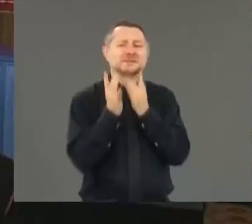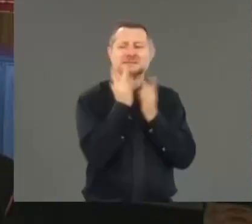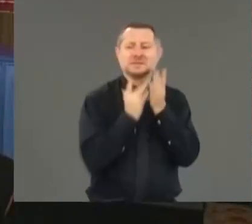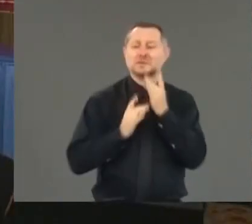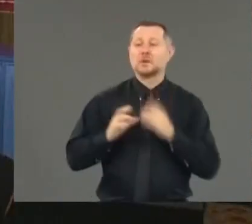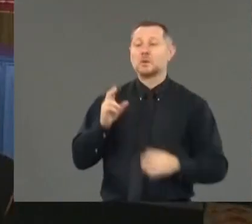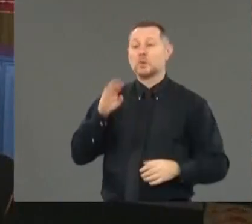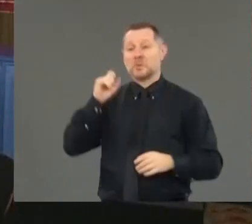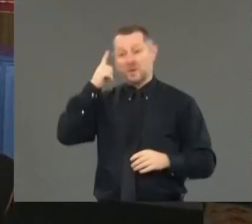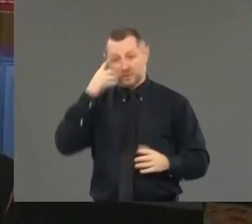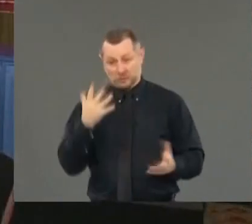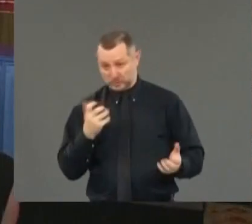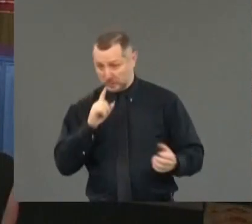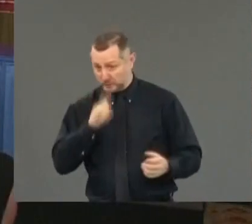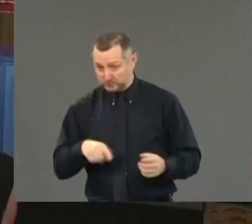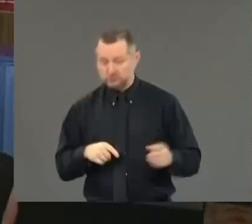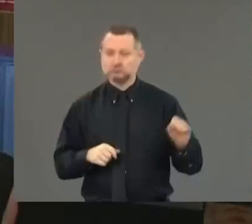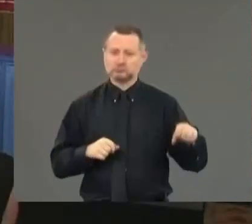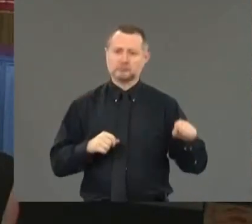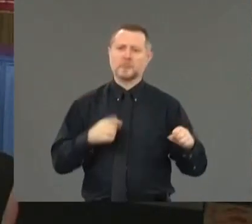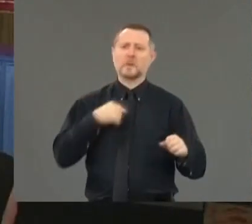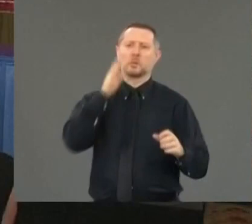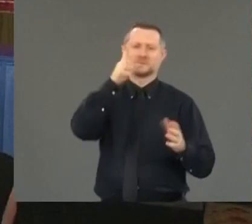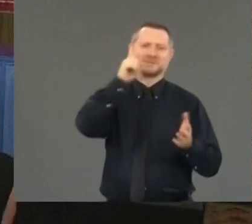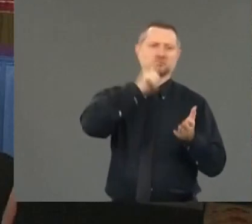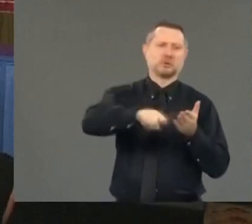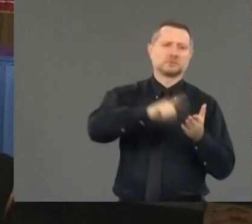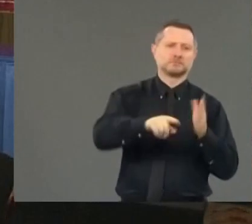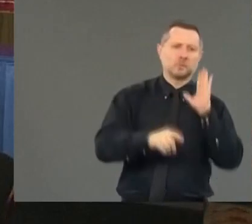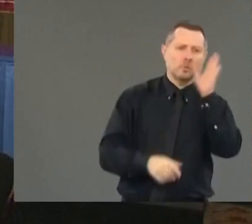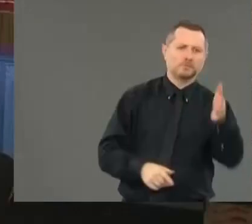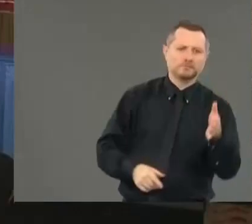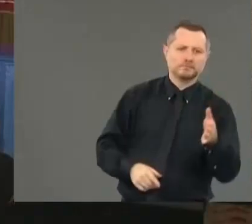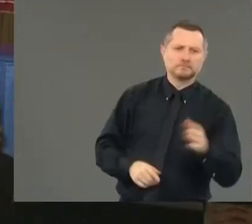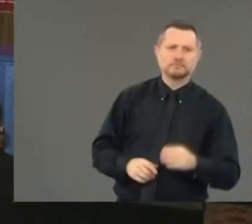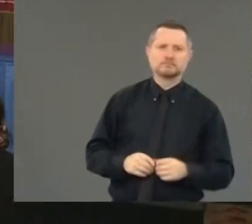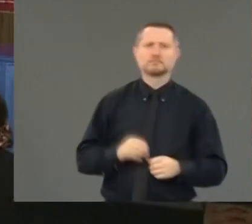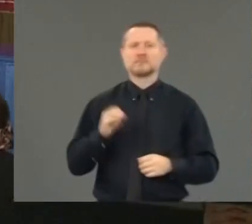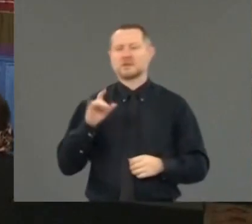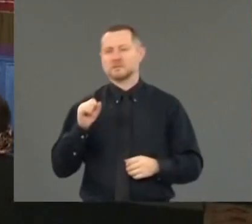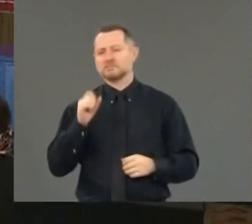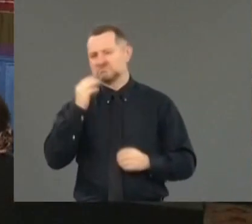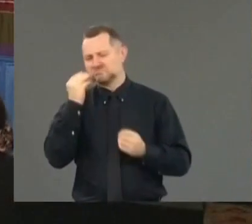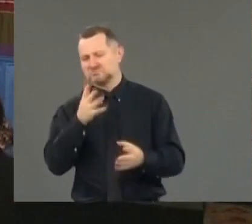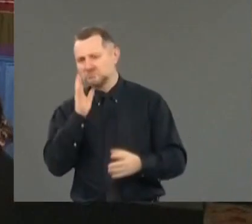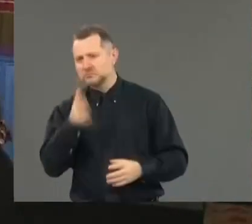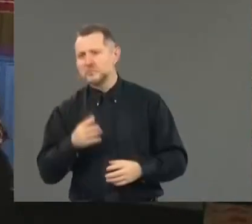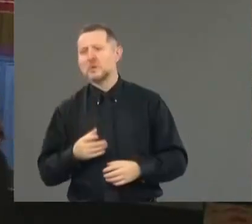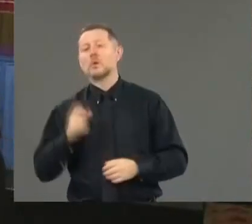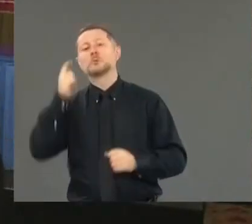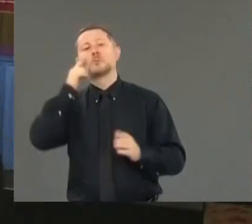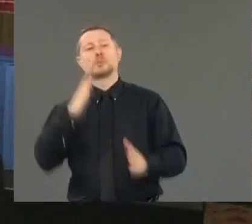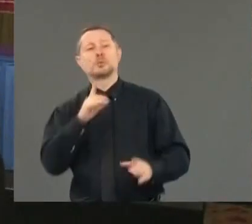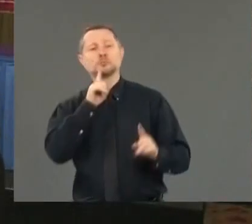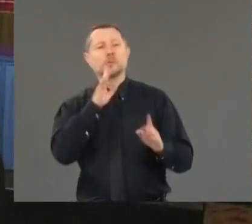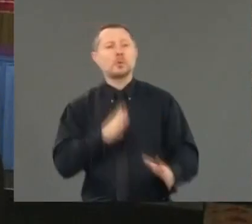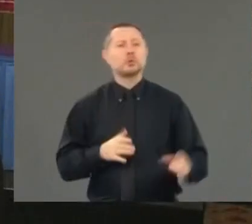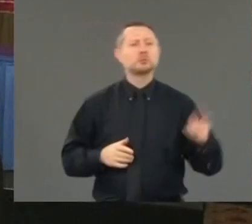on We'll the look progress? into it. We'll look into that option. It's a good idea. Great. We'll got it. We'll look into the option. Governor, follow the six.